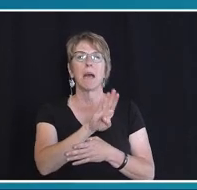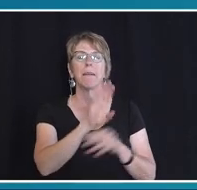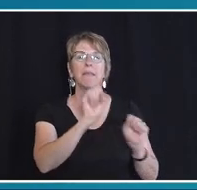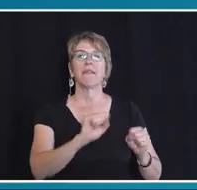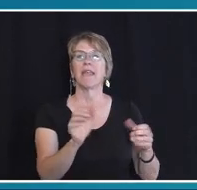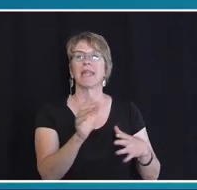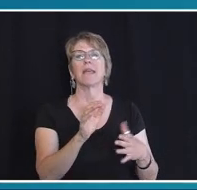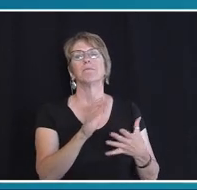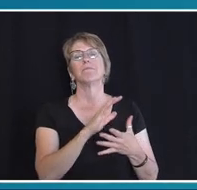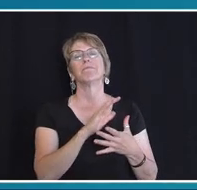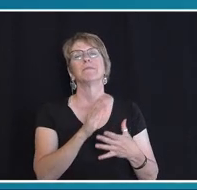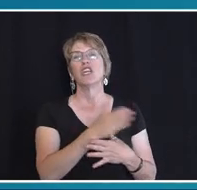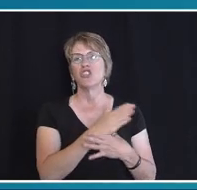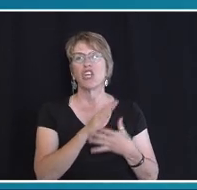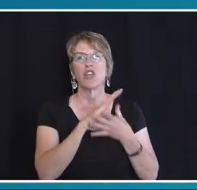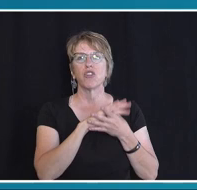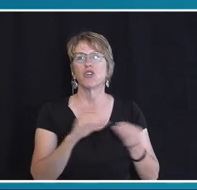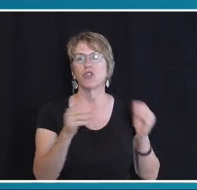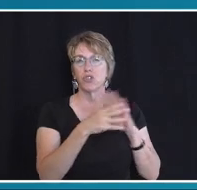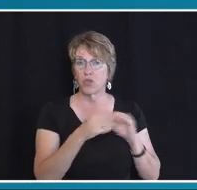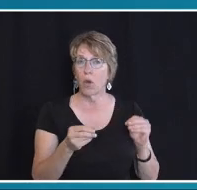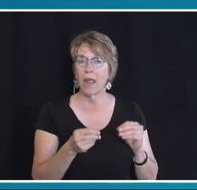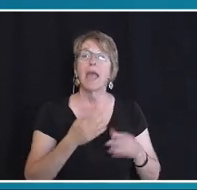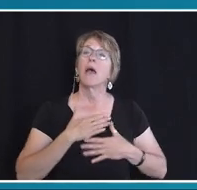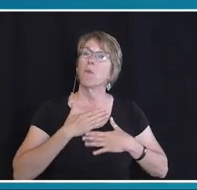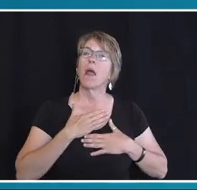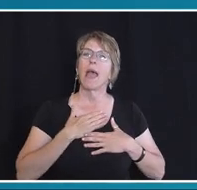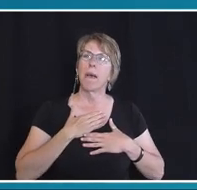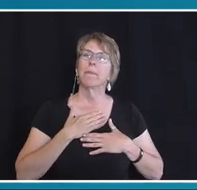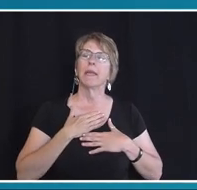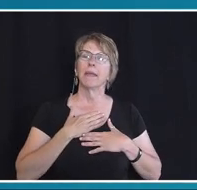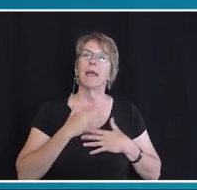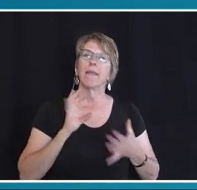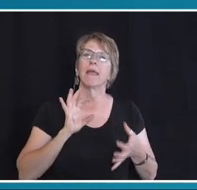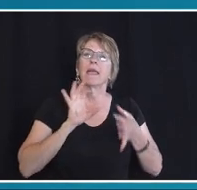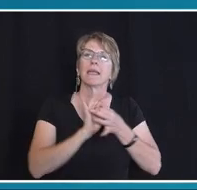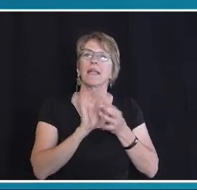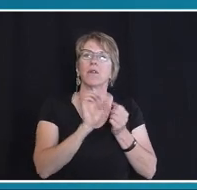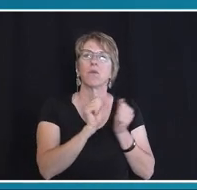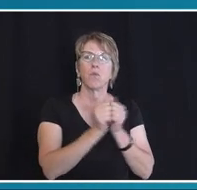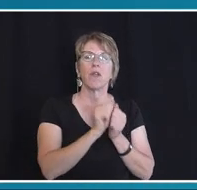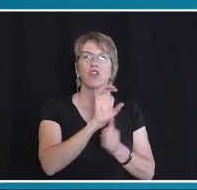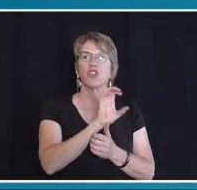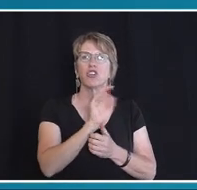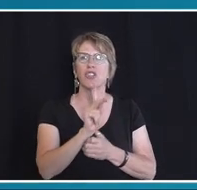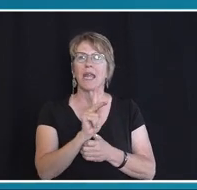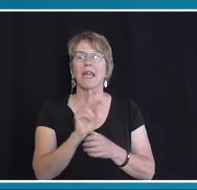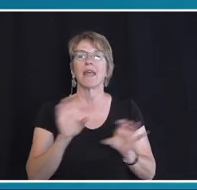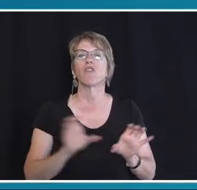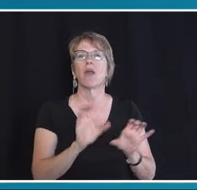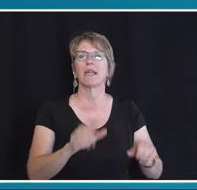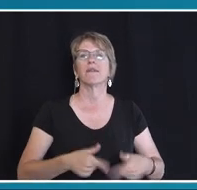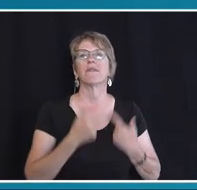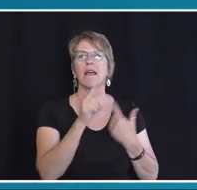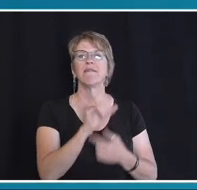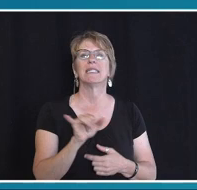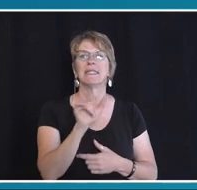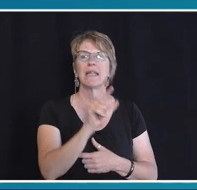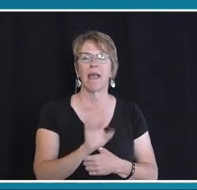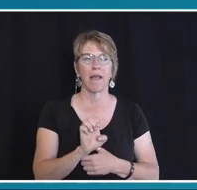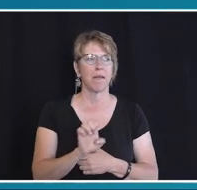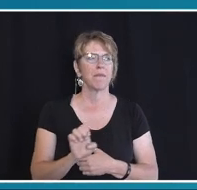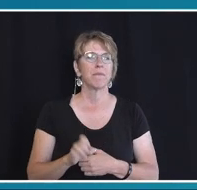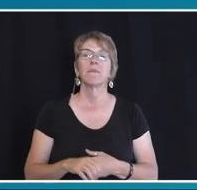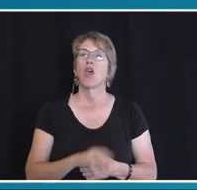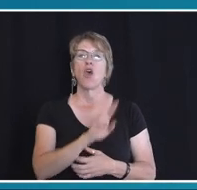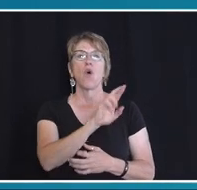can share their story, and we're happy that they found Courage Kenny and the tools to help them return to their active lifestyle. Courage Kenny sports and rec activities